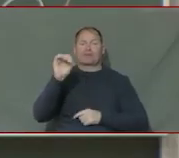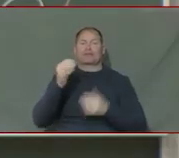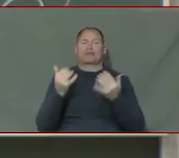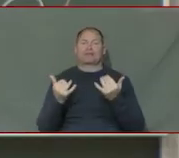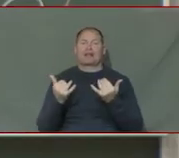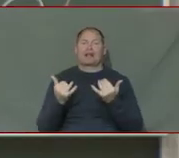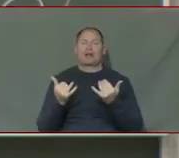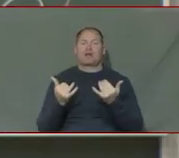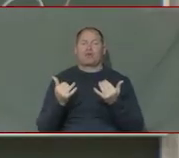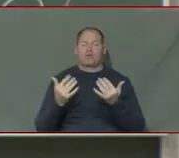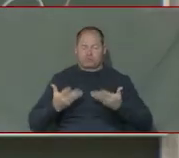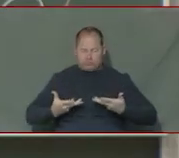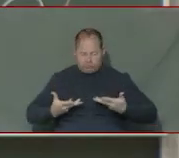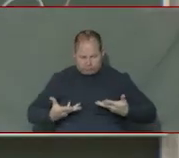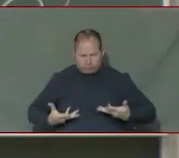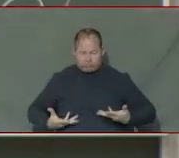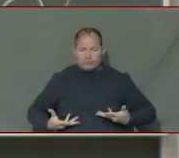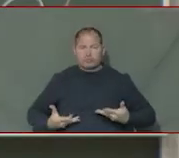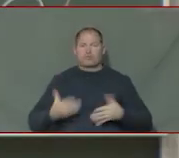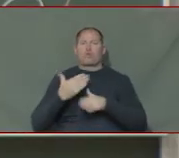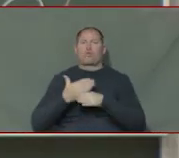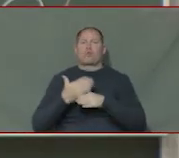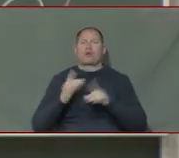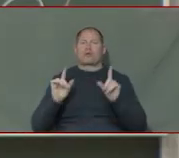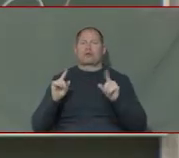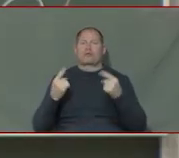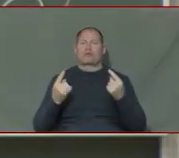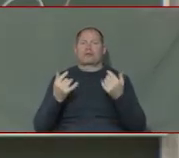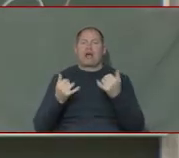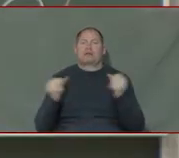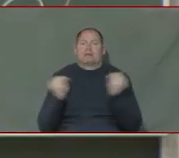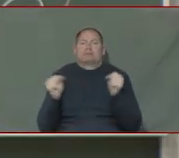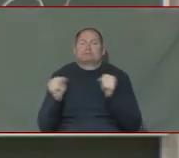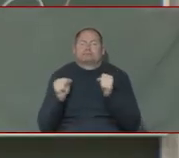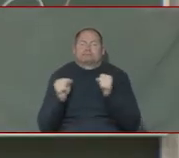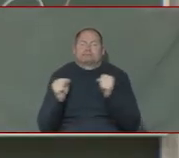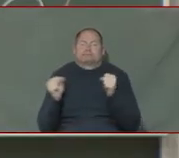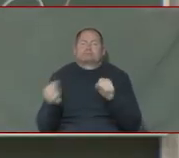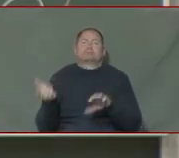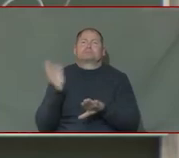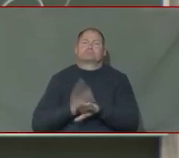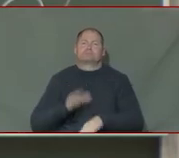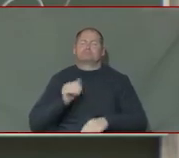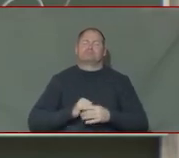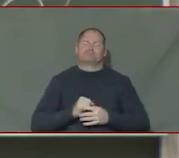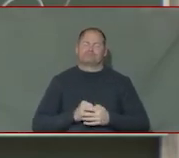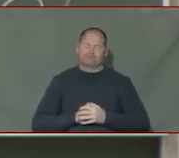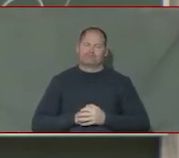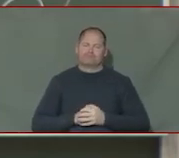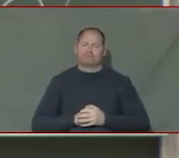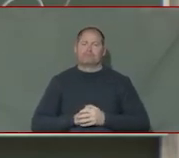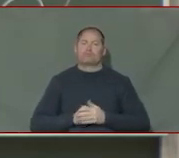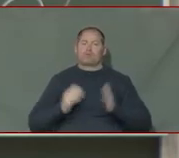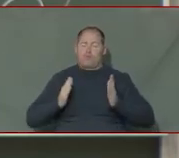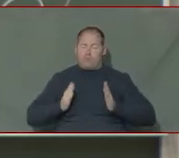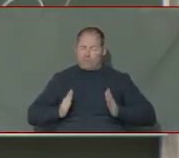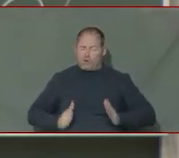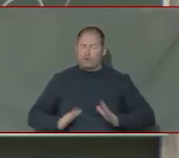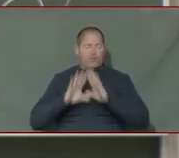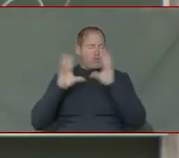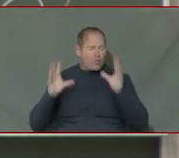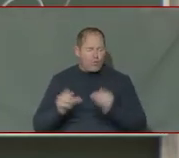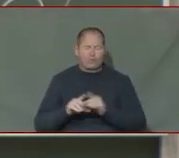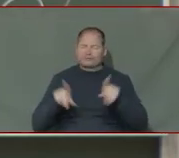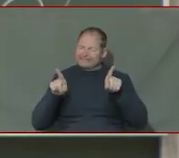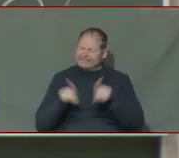inactive. Then you also have trouble and you die from hypothermia. So everything must stay the same, your pH.